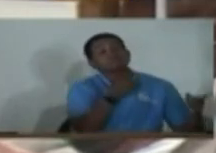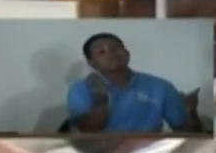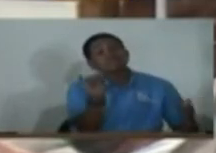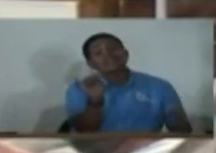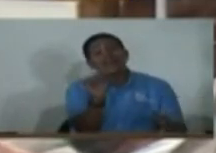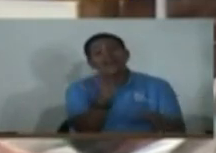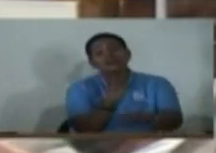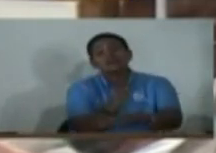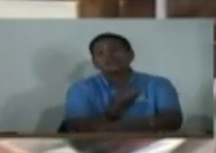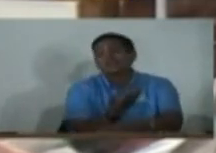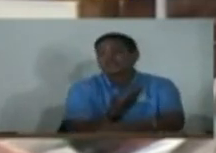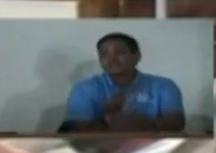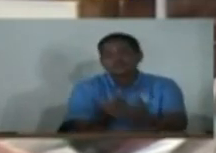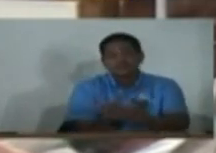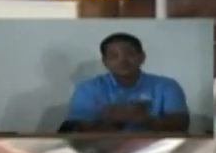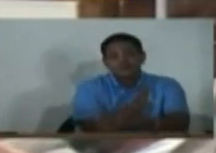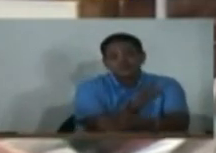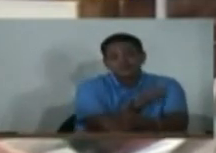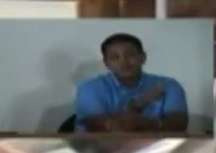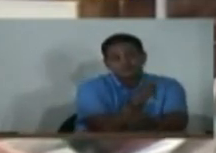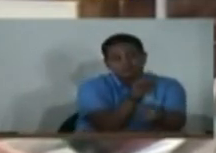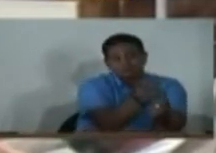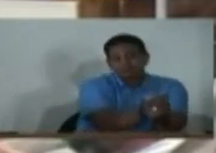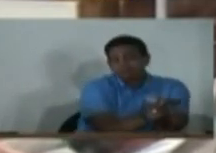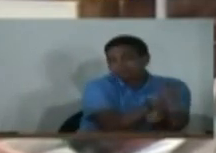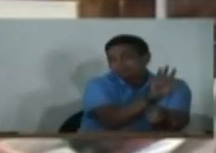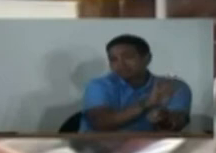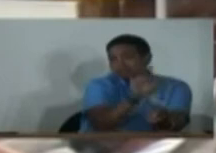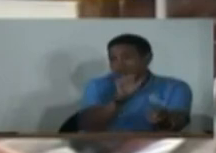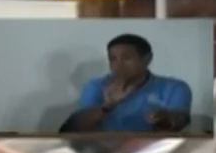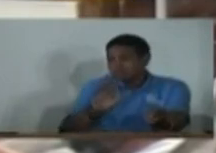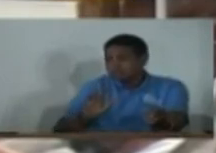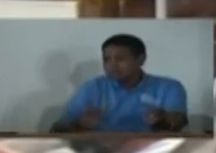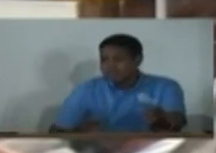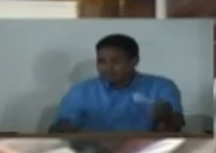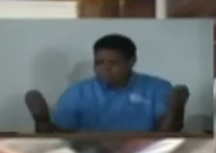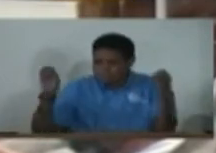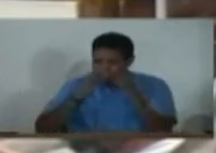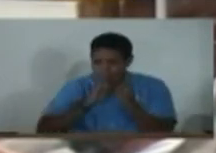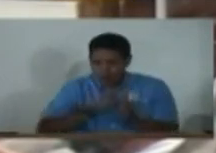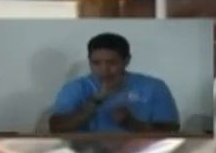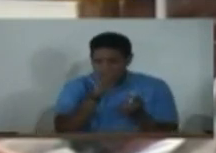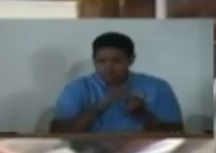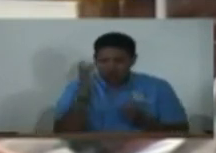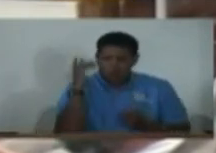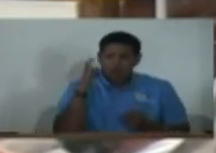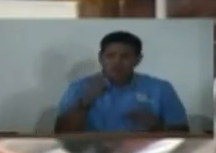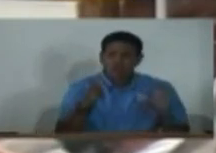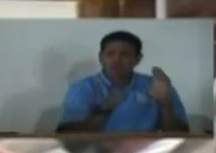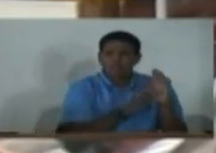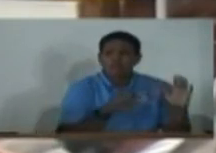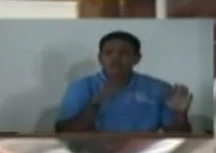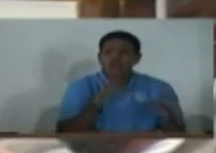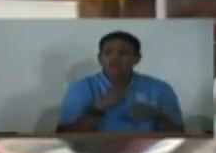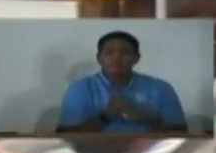niche market. And it then means that you have to even be more peculiar with how you brand your products, how you protect your